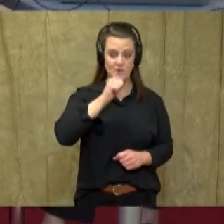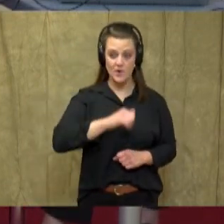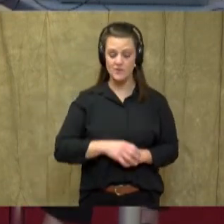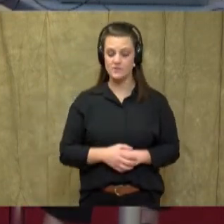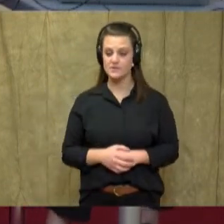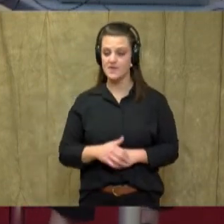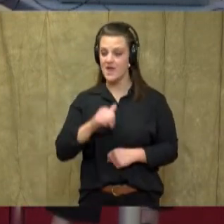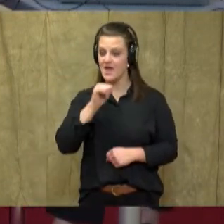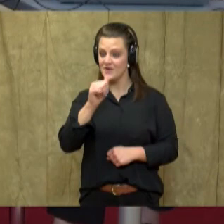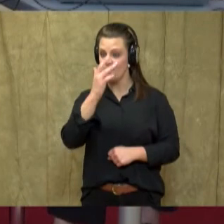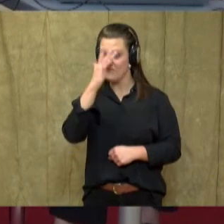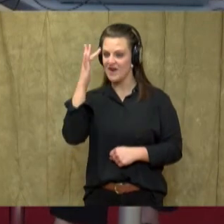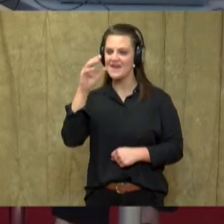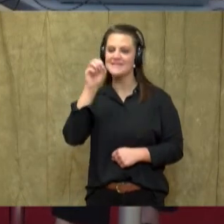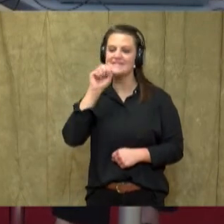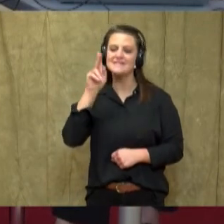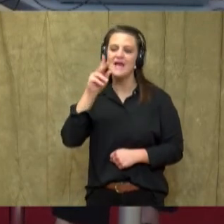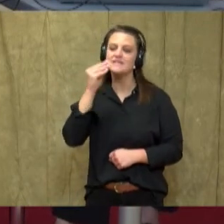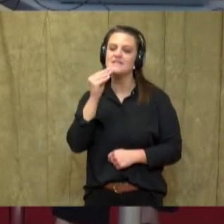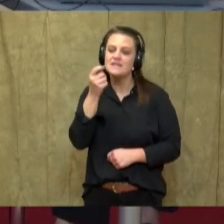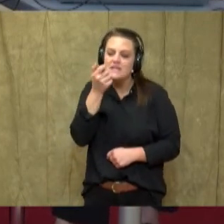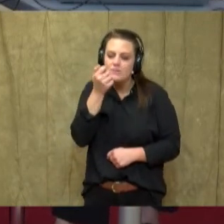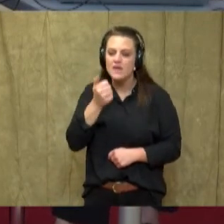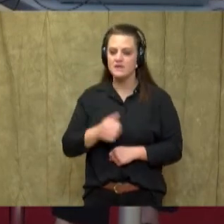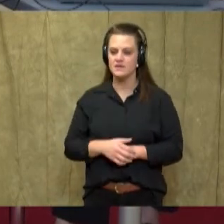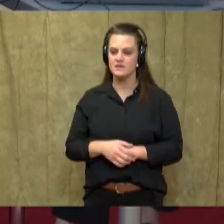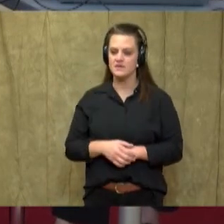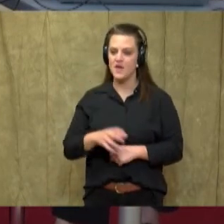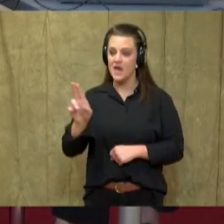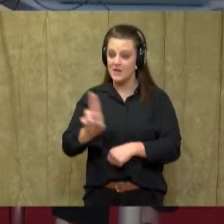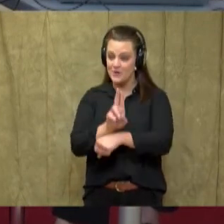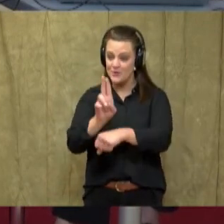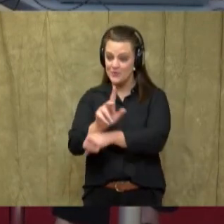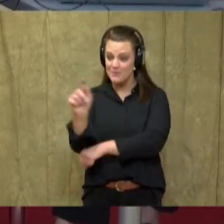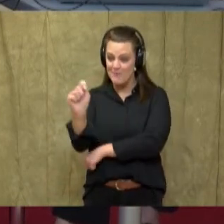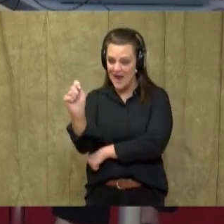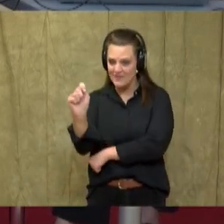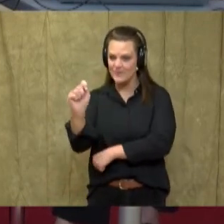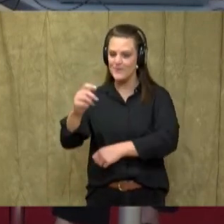don't forget to get a snack and maybe use the bathroom so that you can be ready for Miss